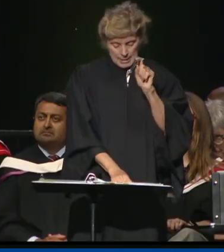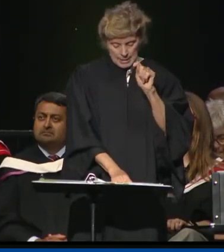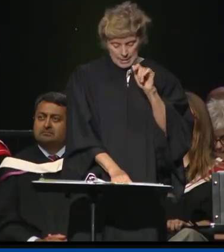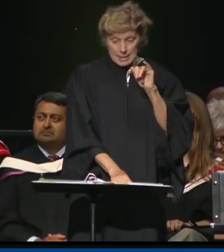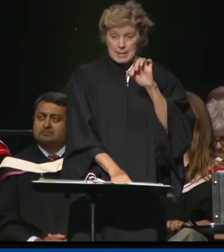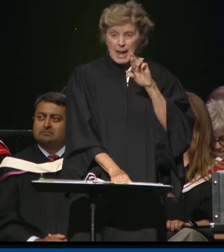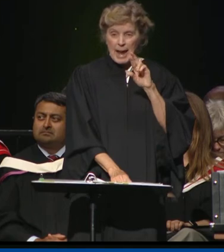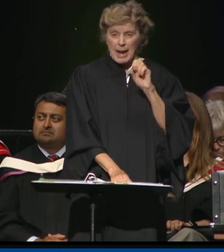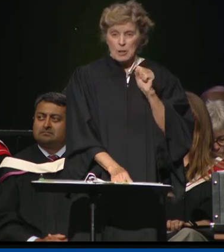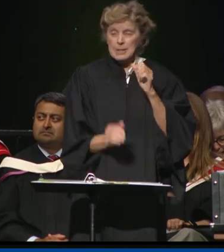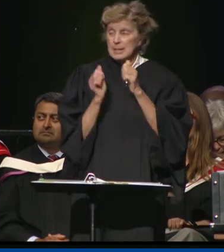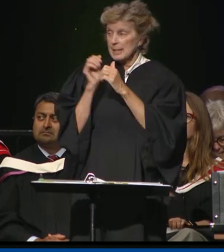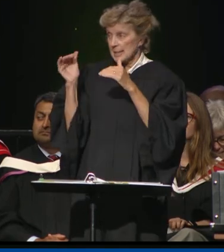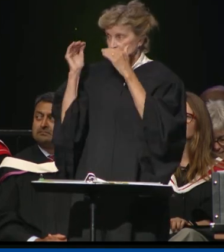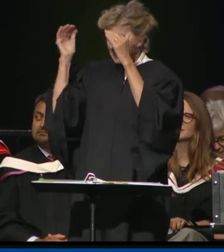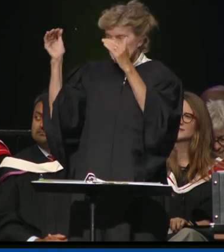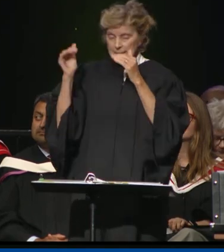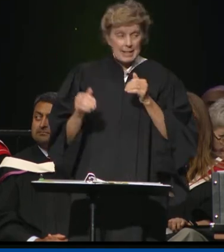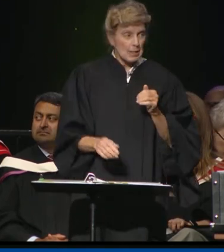distinction.